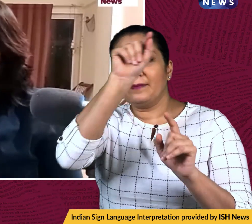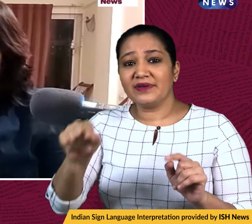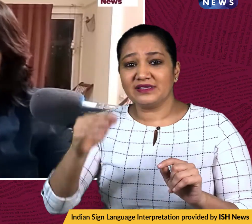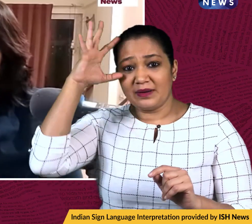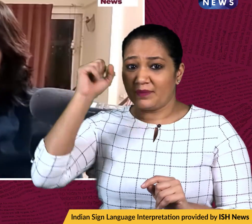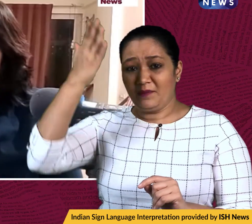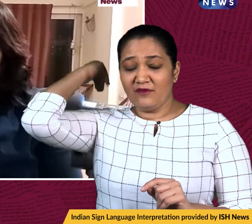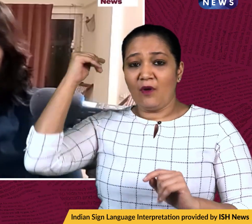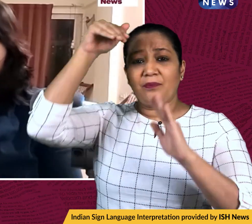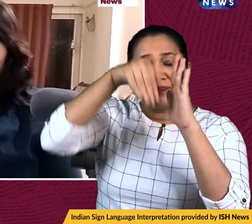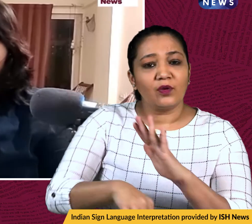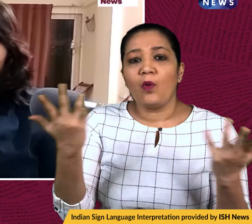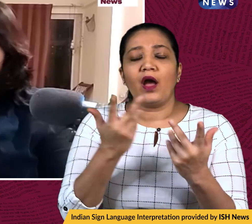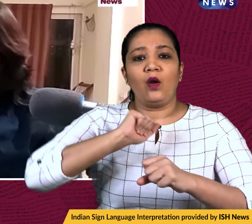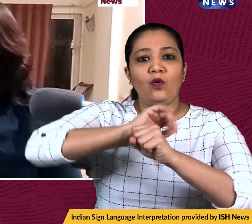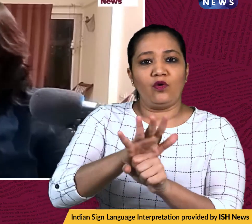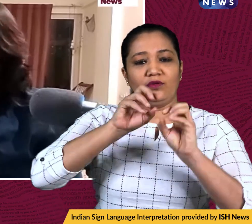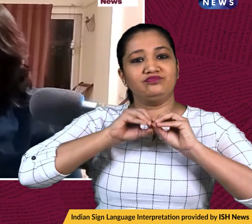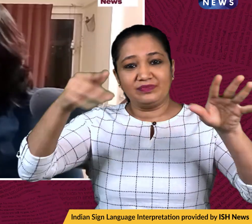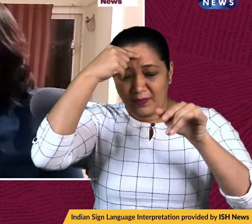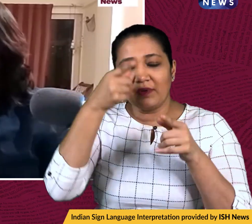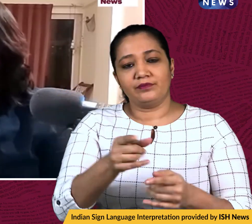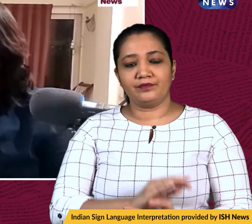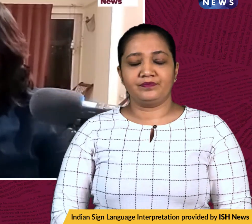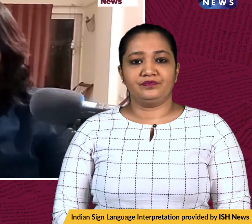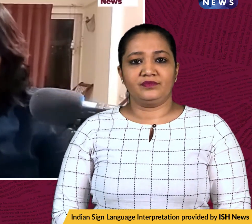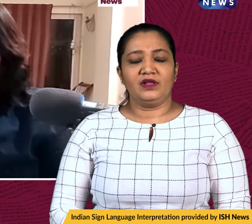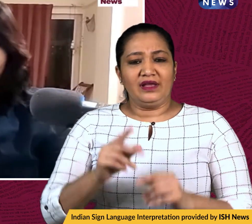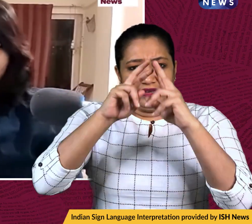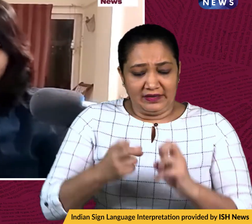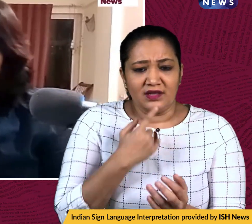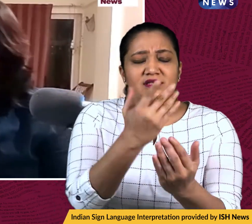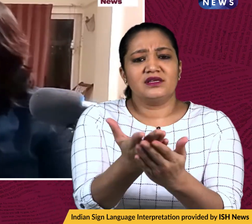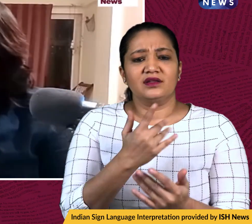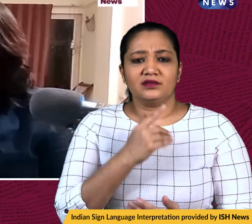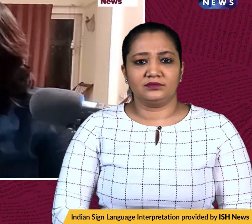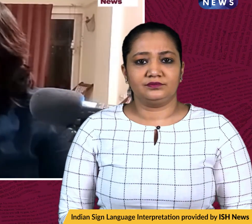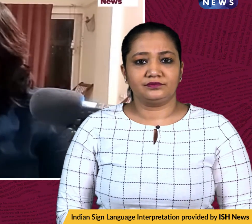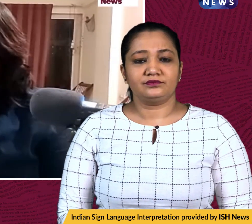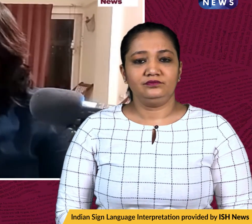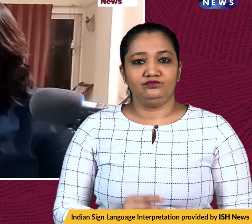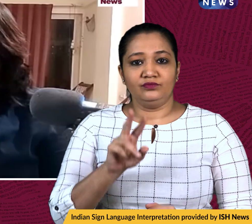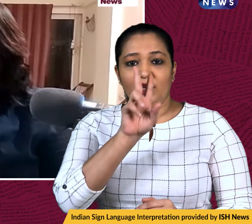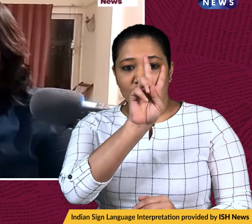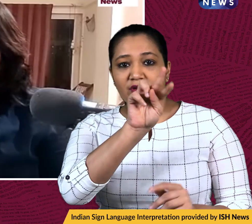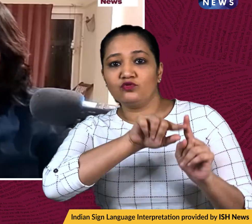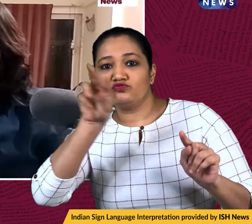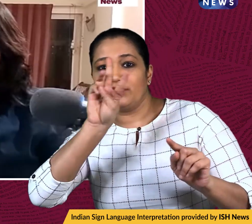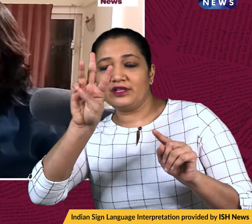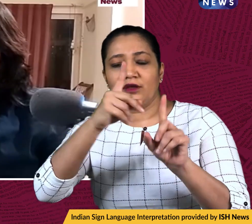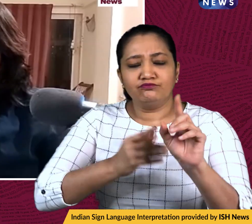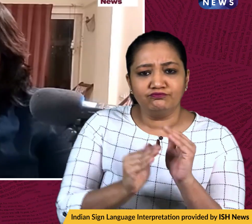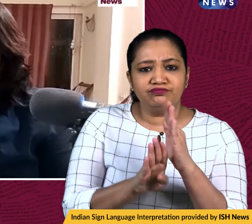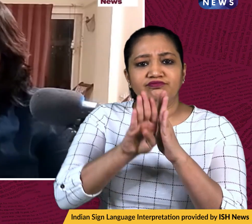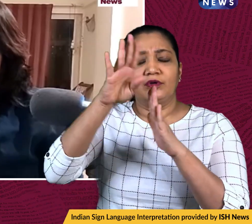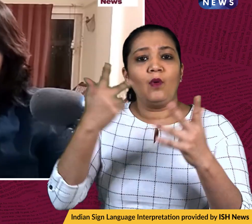in 2020-21 on account of the pandemic. Now, the survey projected, and I quote, growth in 22-23 will be supported